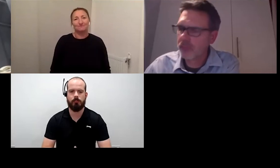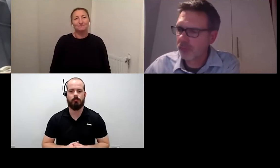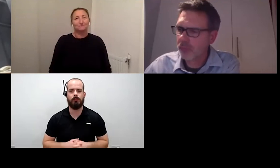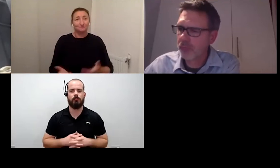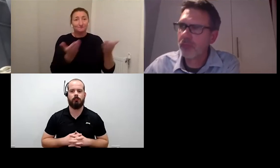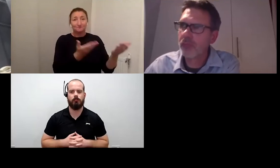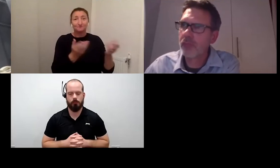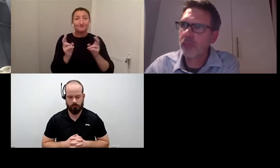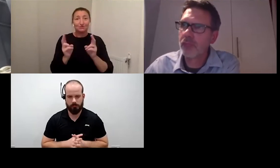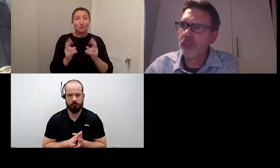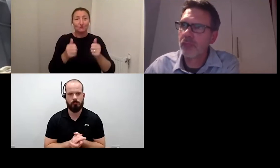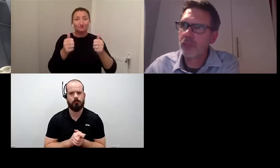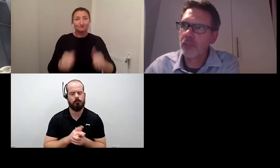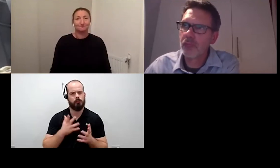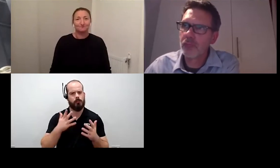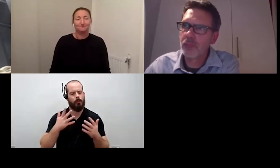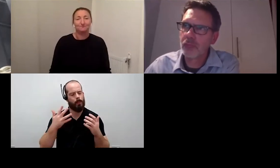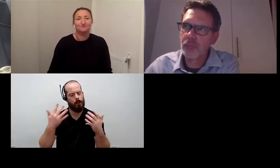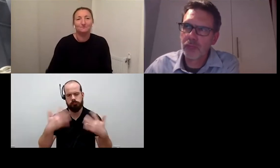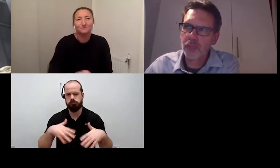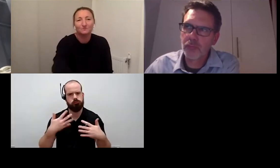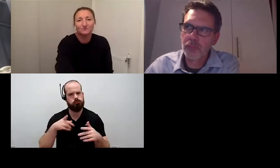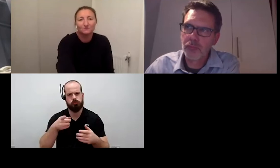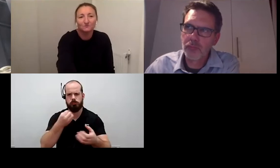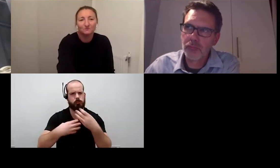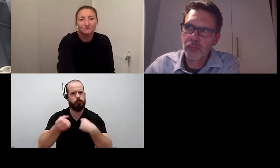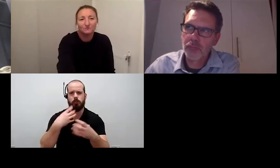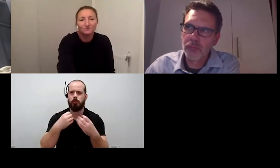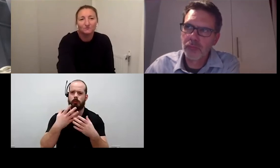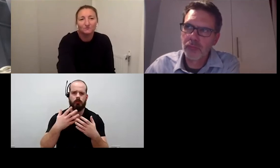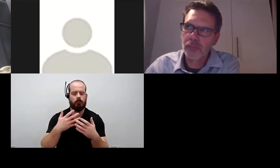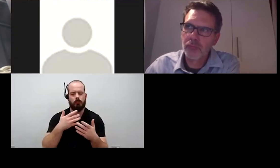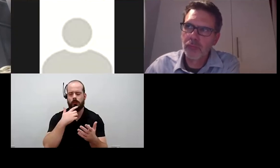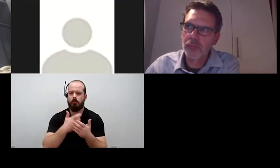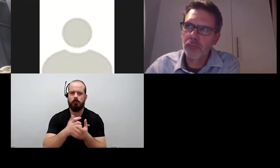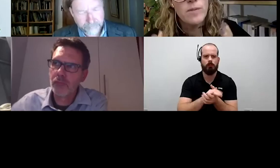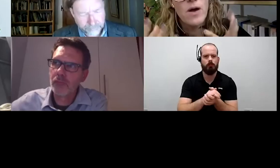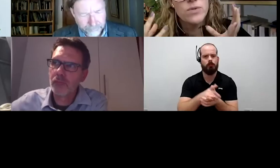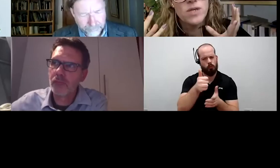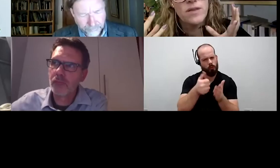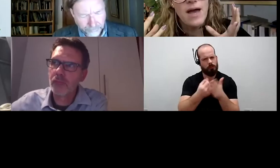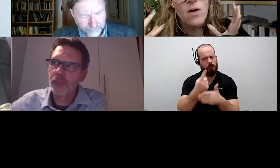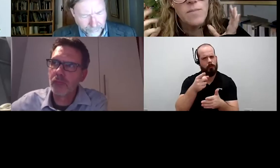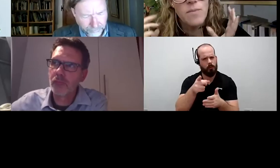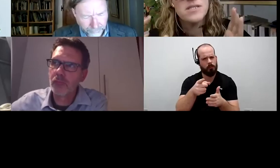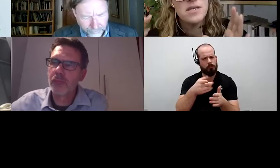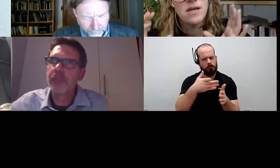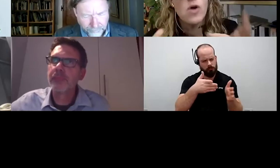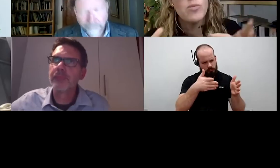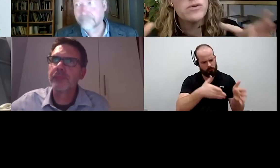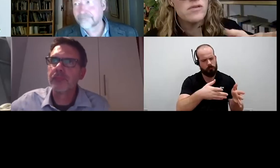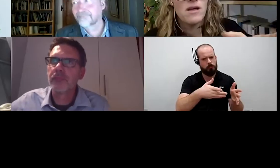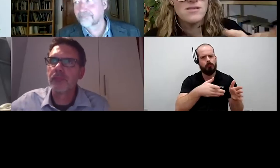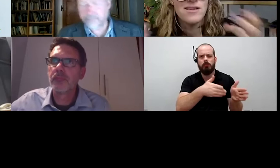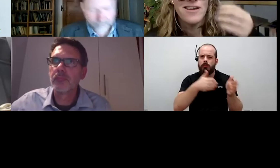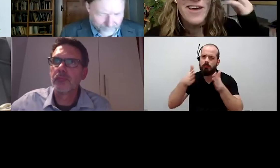wonderfully inspiring story. And a real good example of thinking big with community energy. You're talking about also and how policy can help